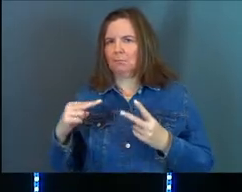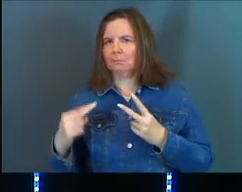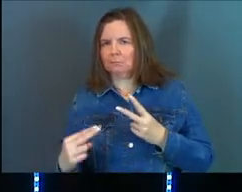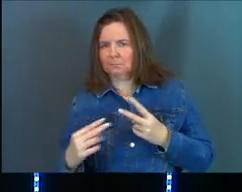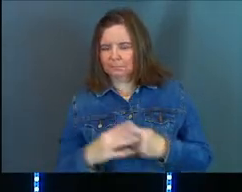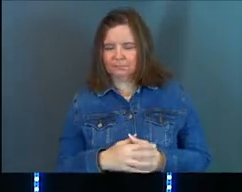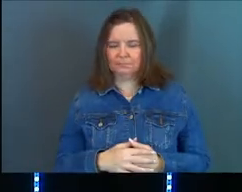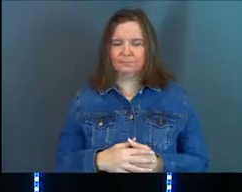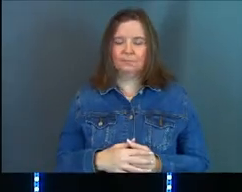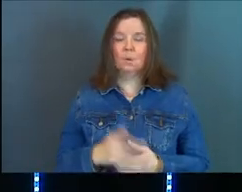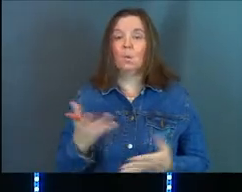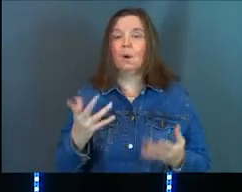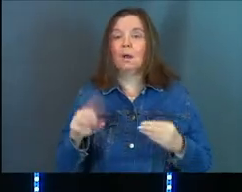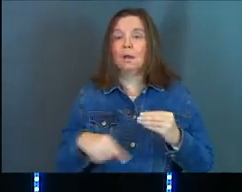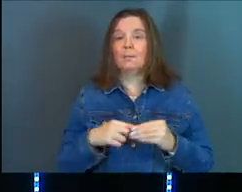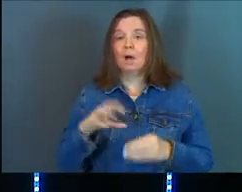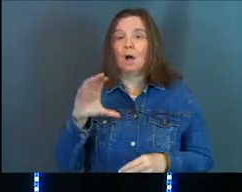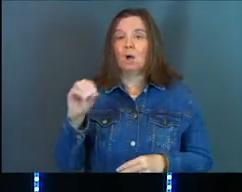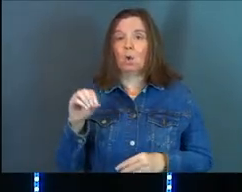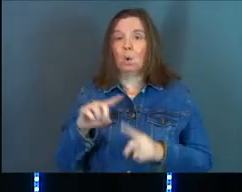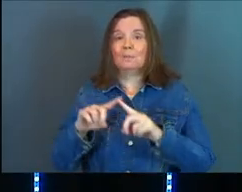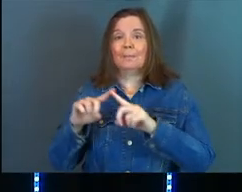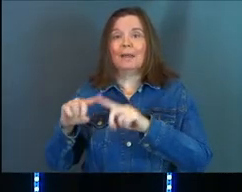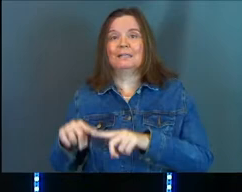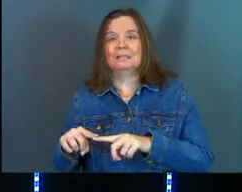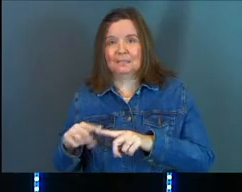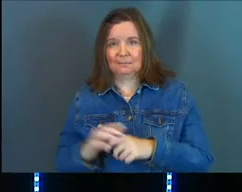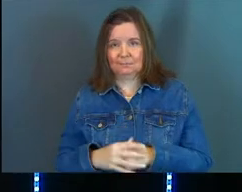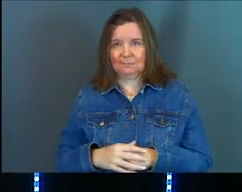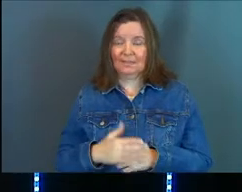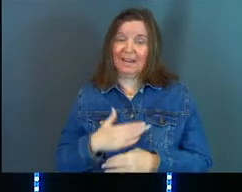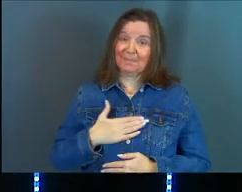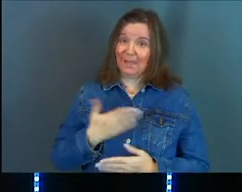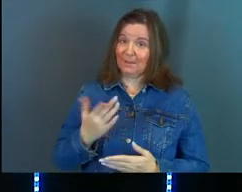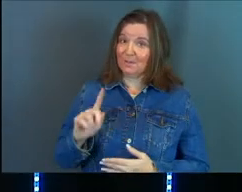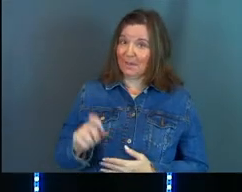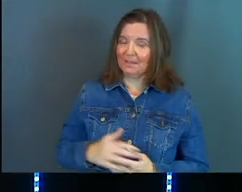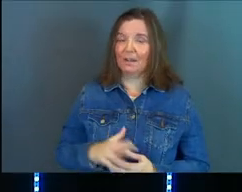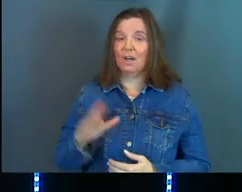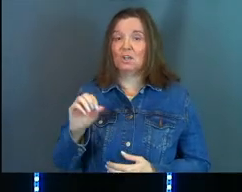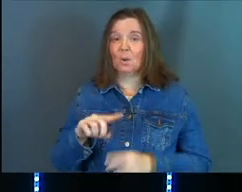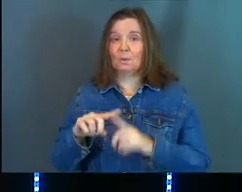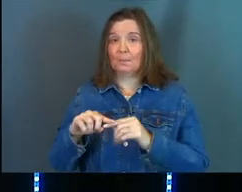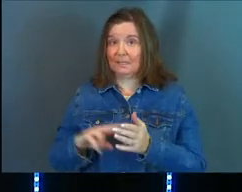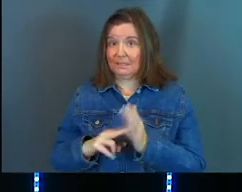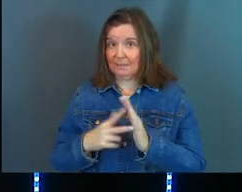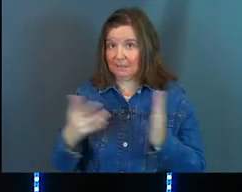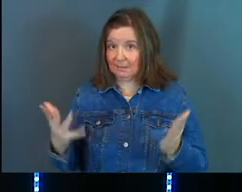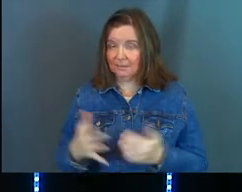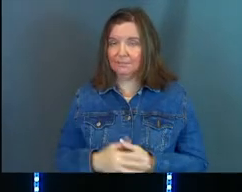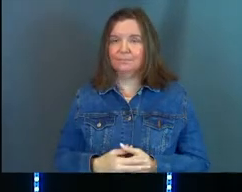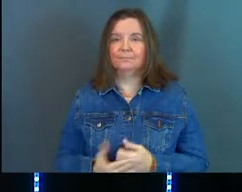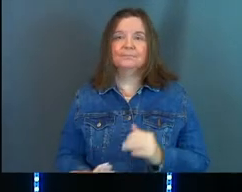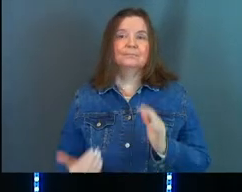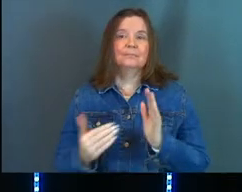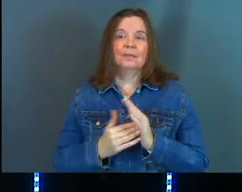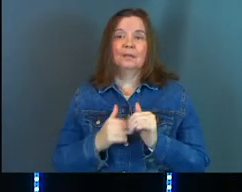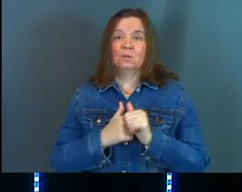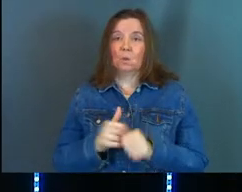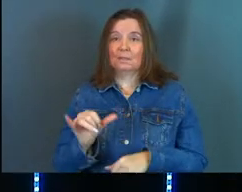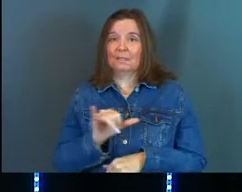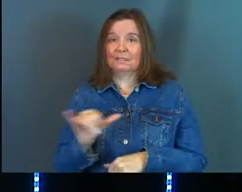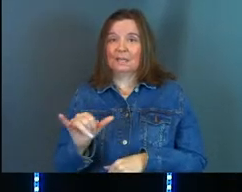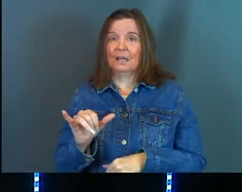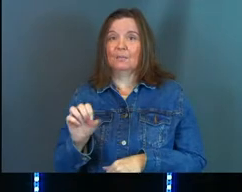equation? What about codependency? So glad you asked. Here's what codependency is. Again, according to the